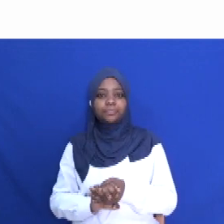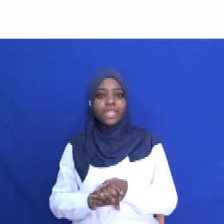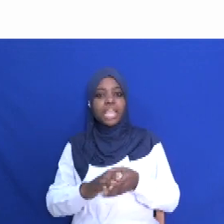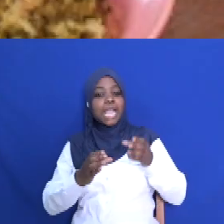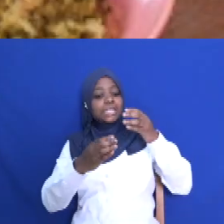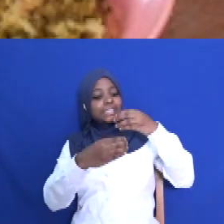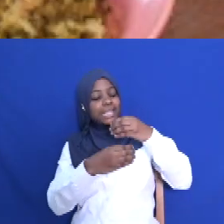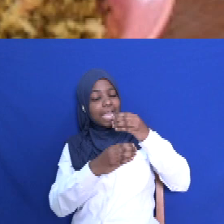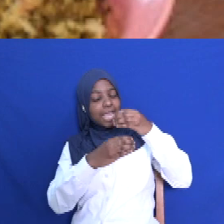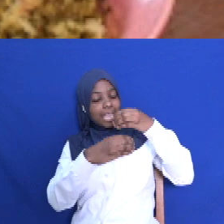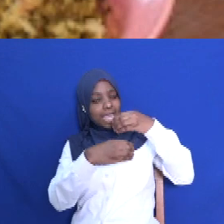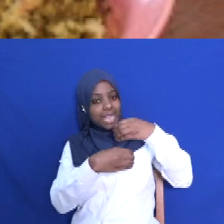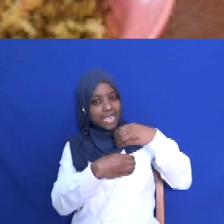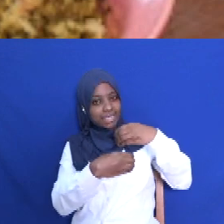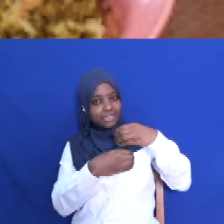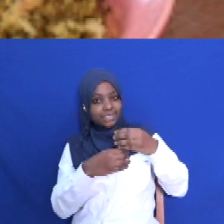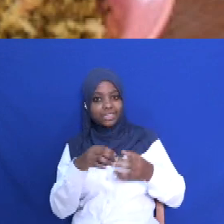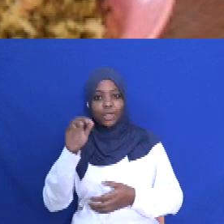Well,